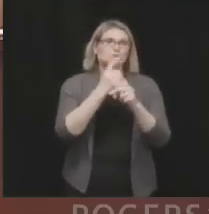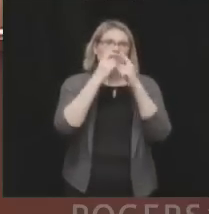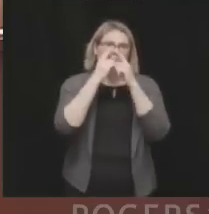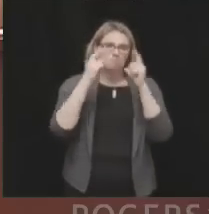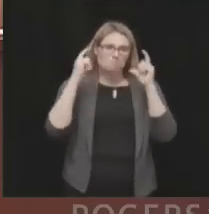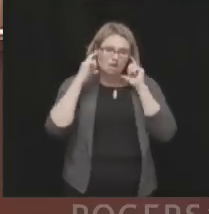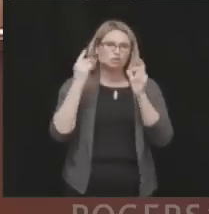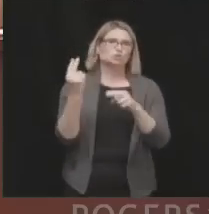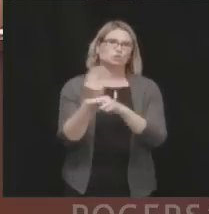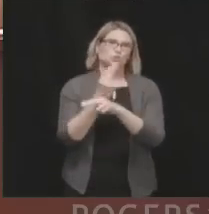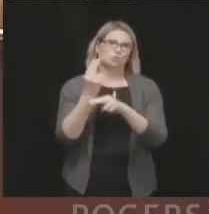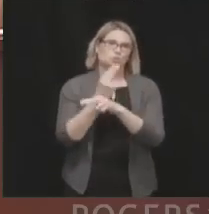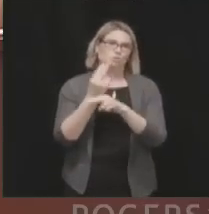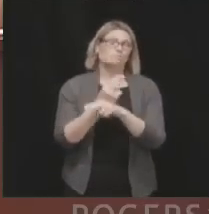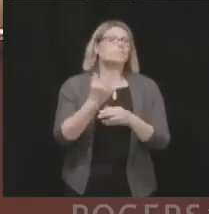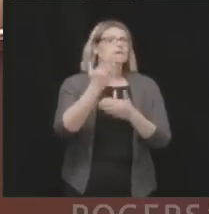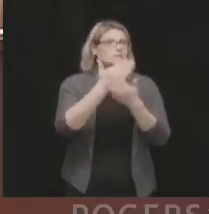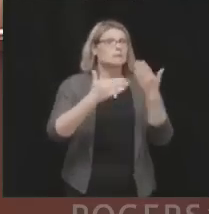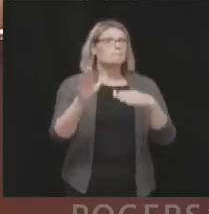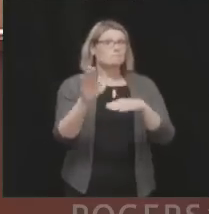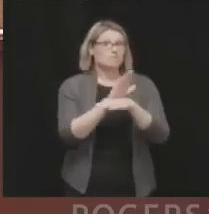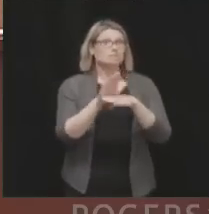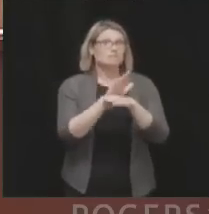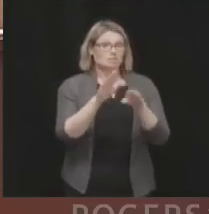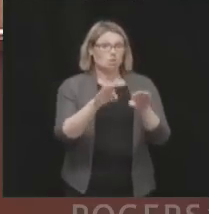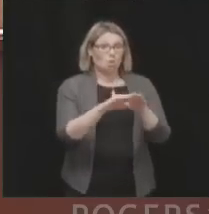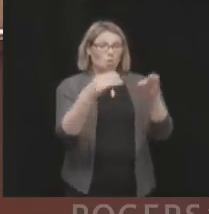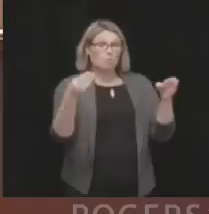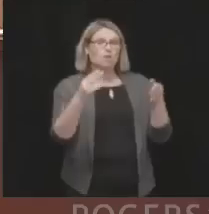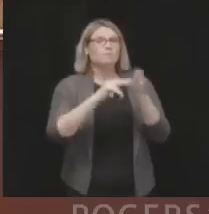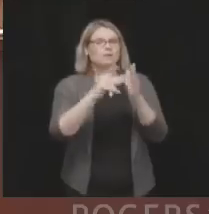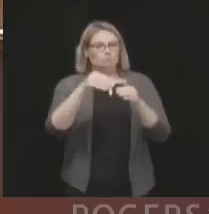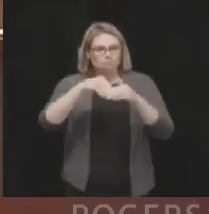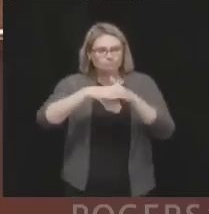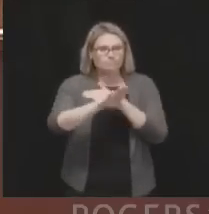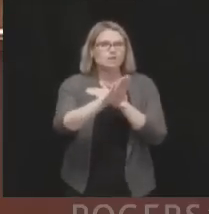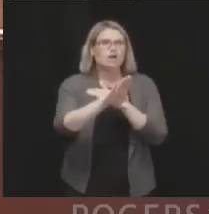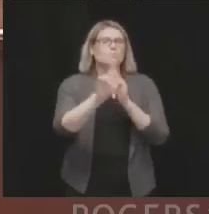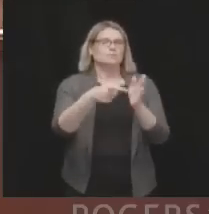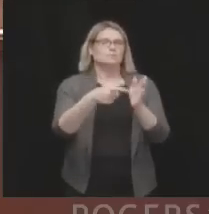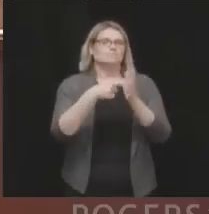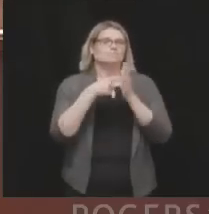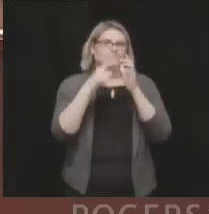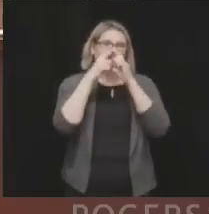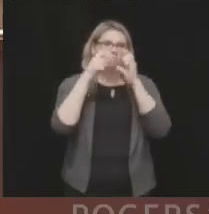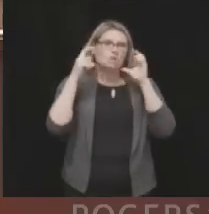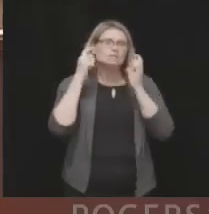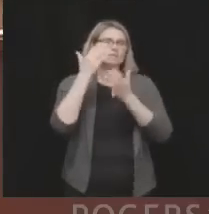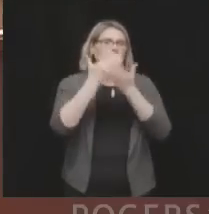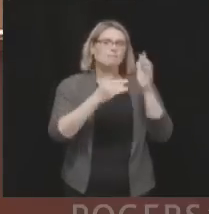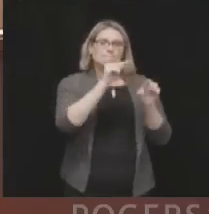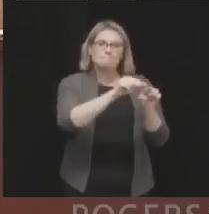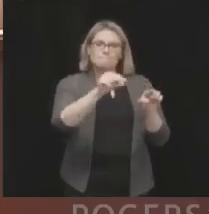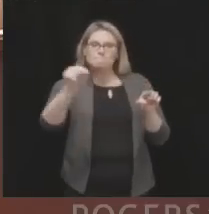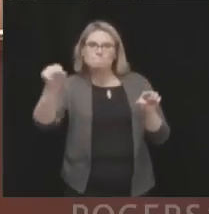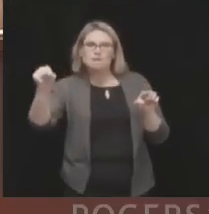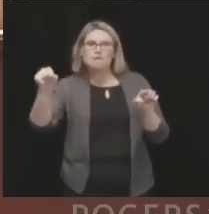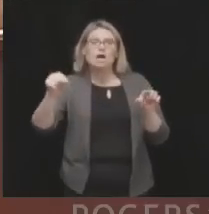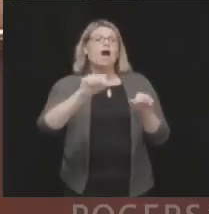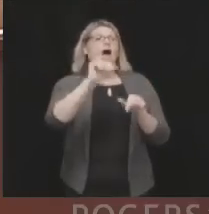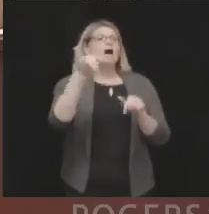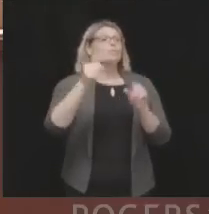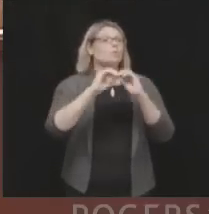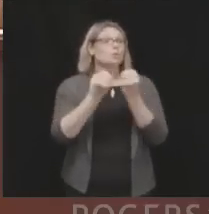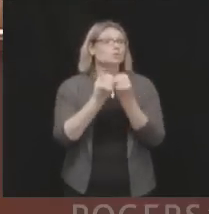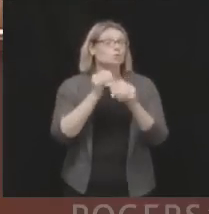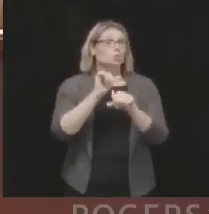and organizations decide to take to reduce the potential for further spread of the virus. The impulse to shake hands after a friendly game of